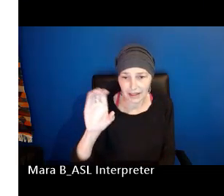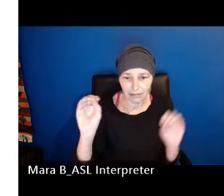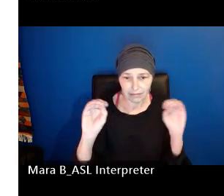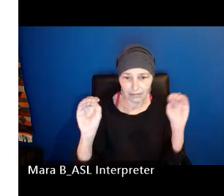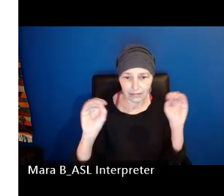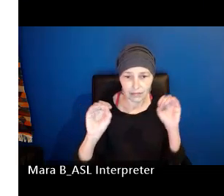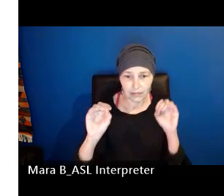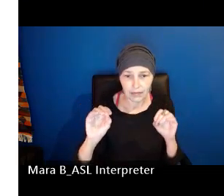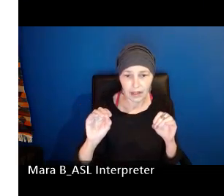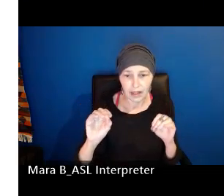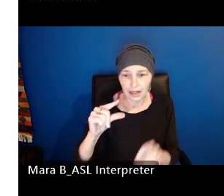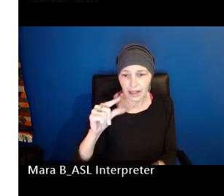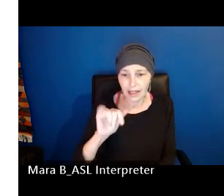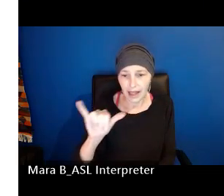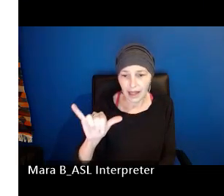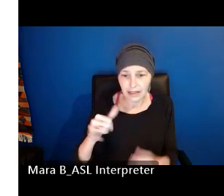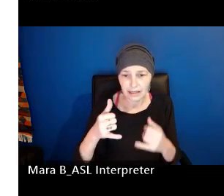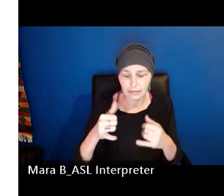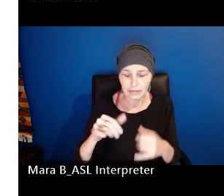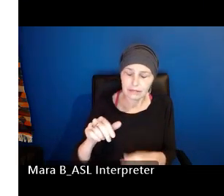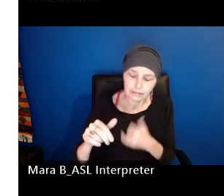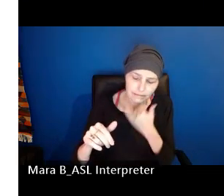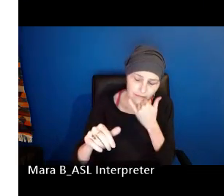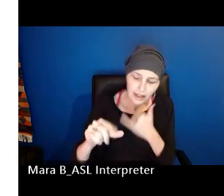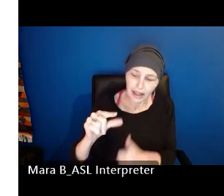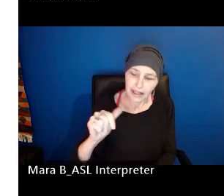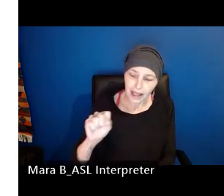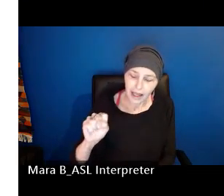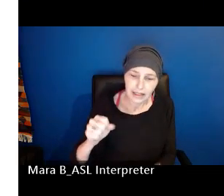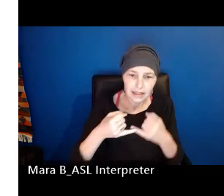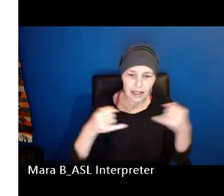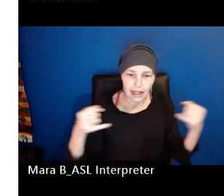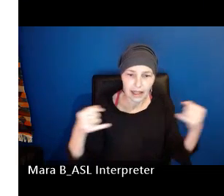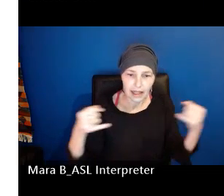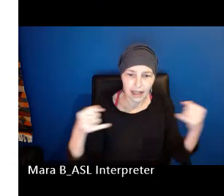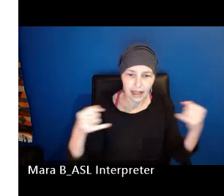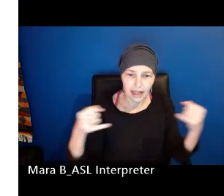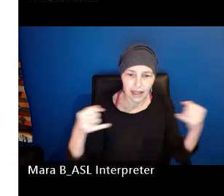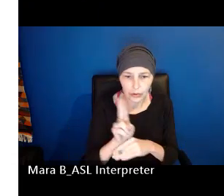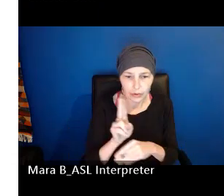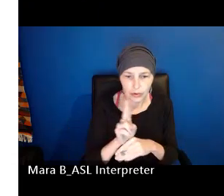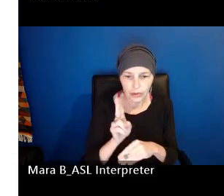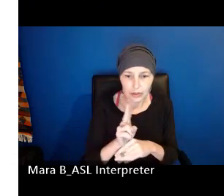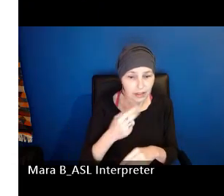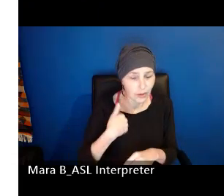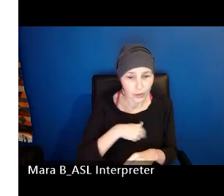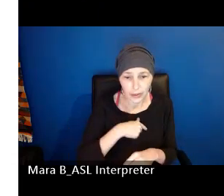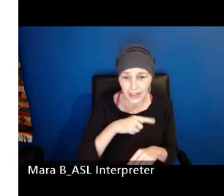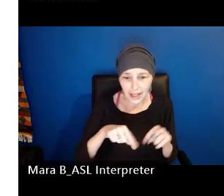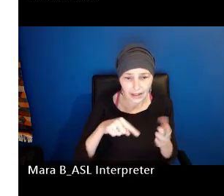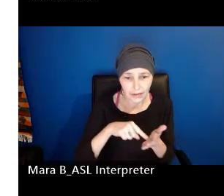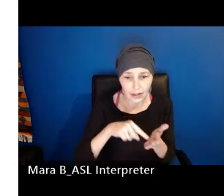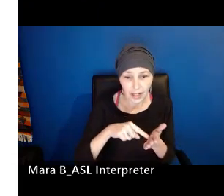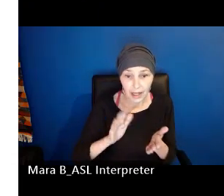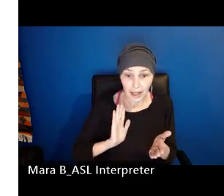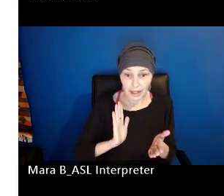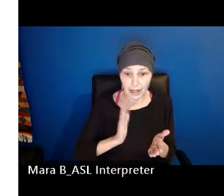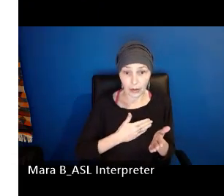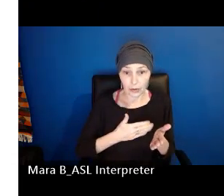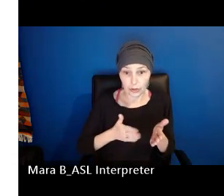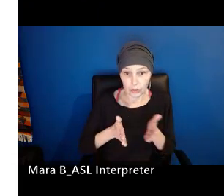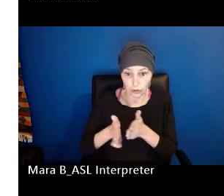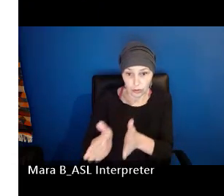line, we don't use it. We wrap up. We cannot afford this. And I know just in my immediate street, let alone in the surrounding